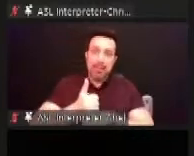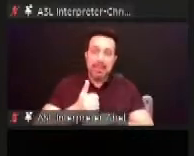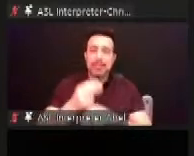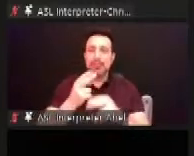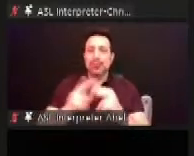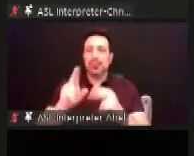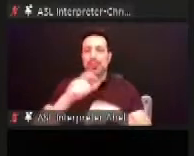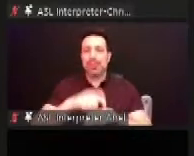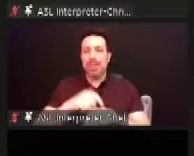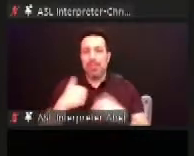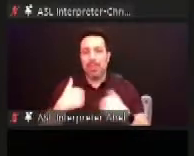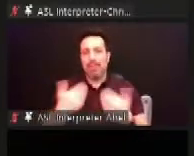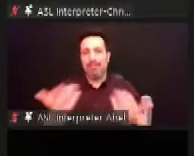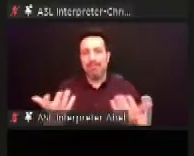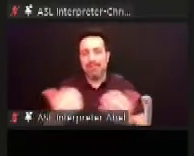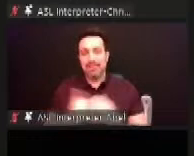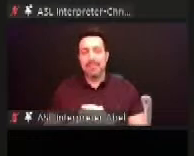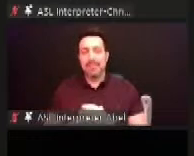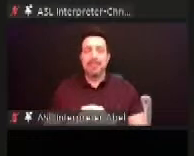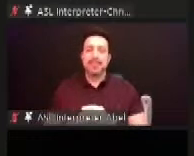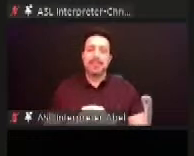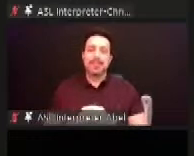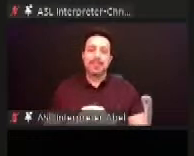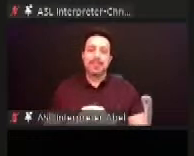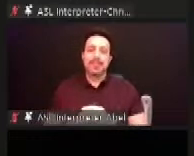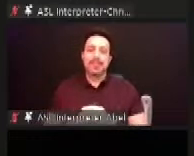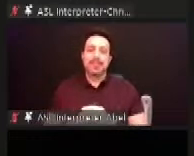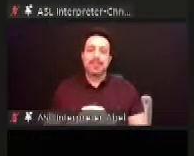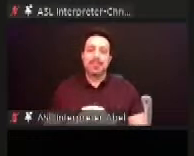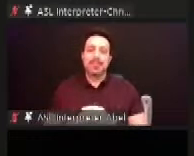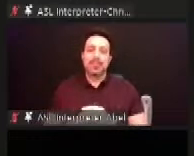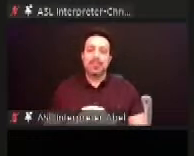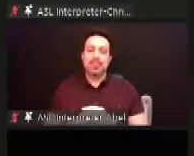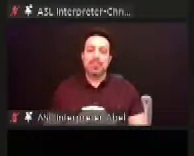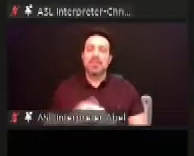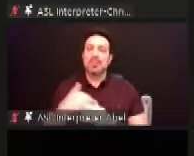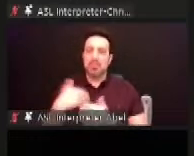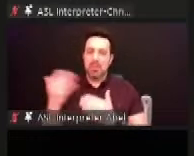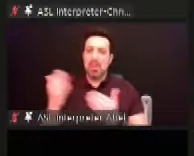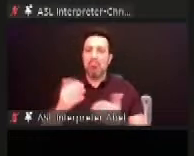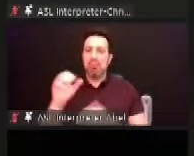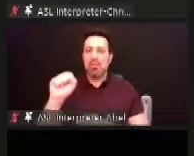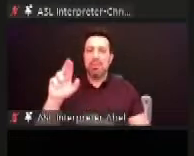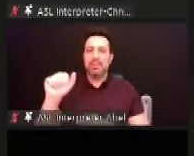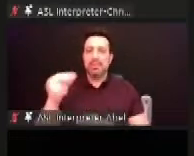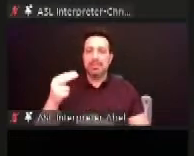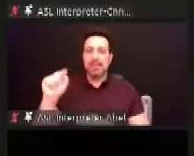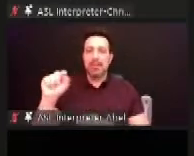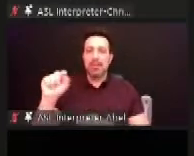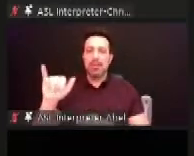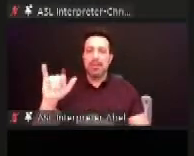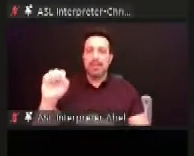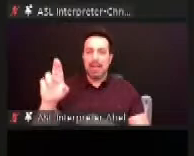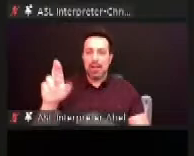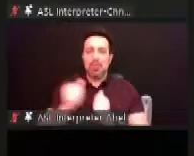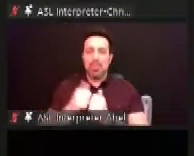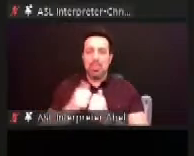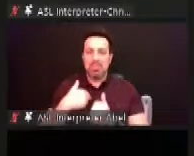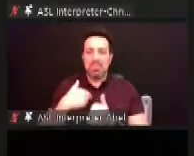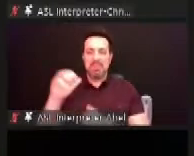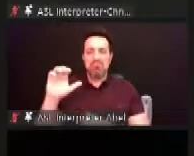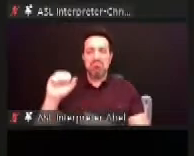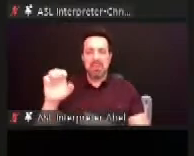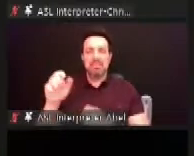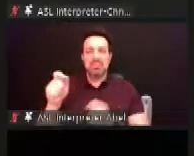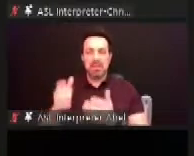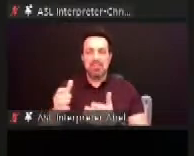amount of time. We have to do so. And so I brought Sarah Taylor with me, who's one of our case managers here, who has been with Elahan